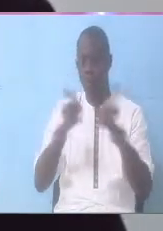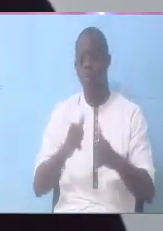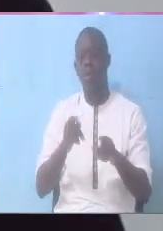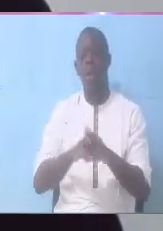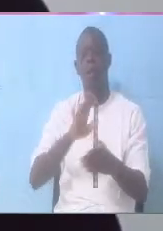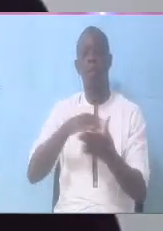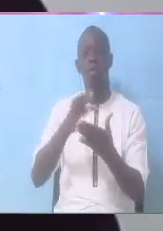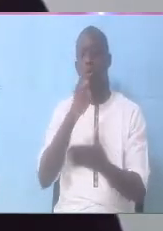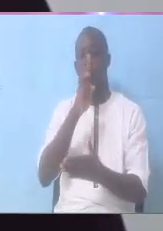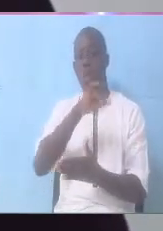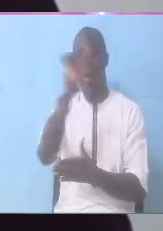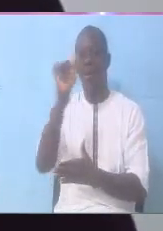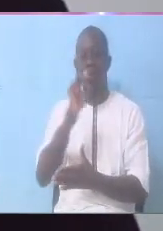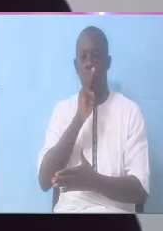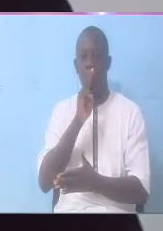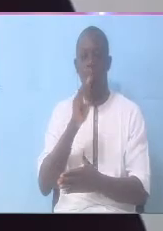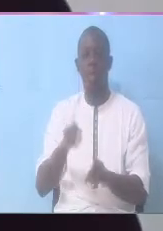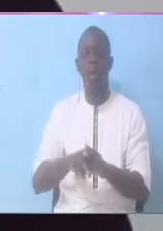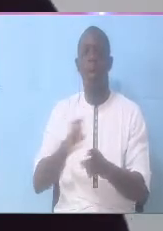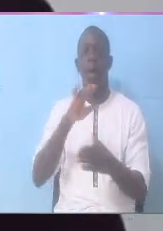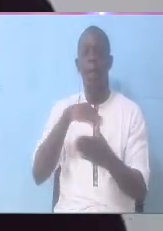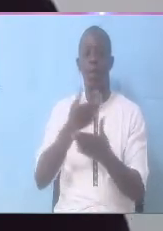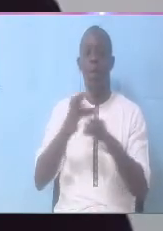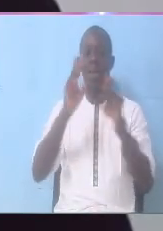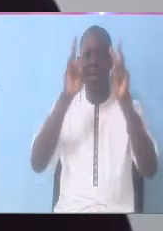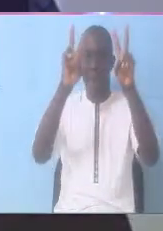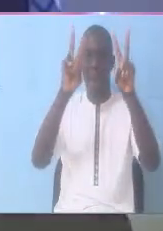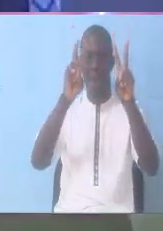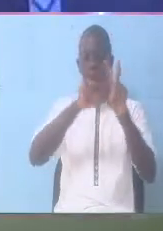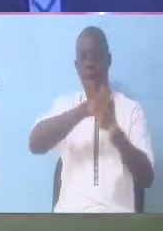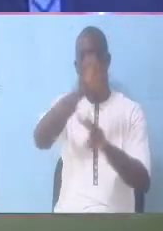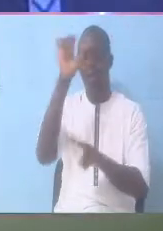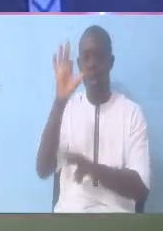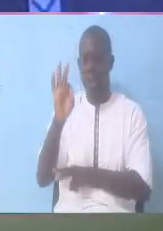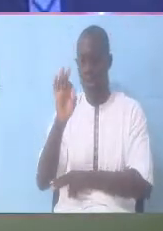who and who? Between Yahya Jammeh, Tumbul Tamba,